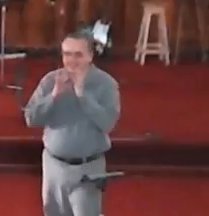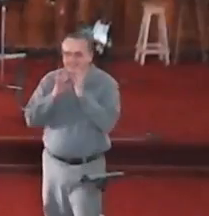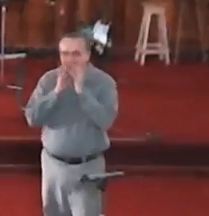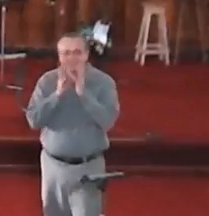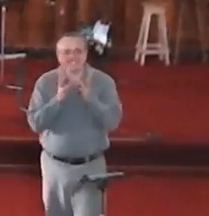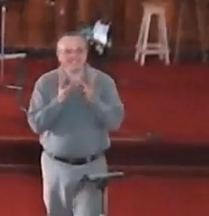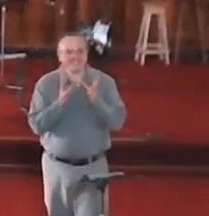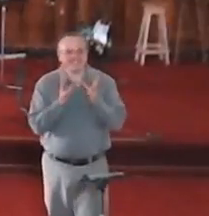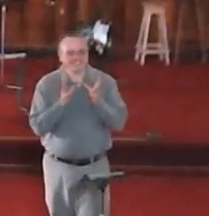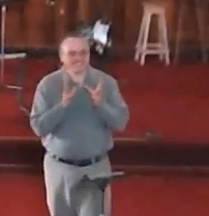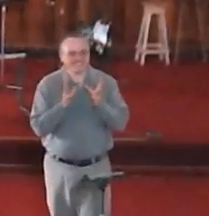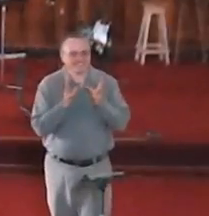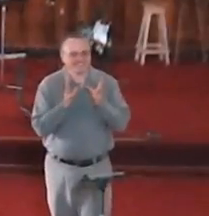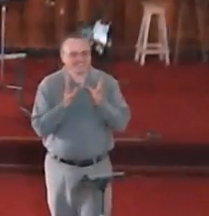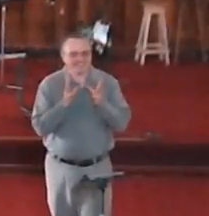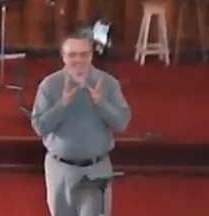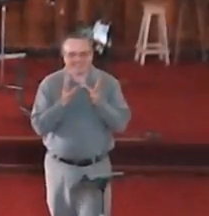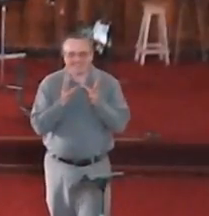¿A dónde quieres